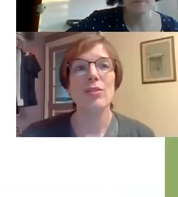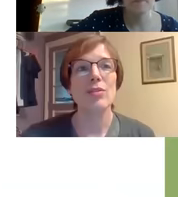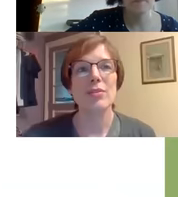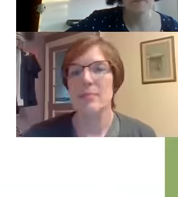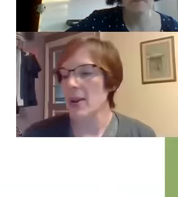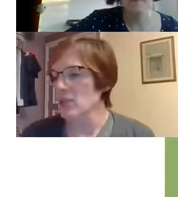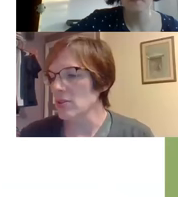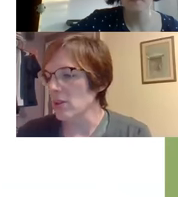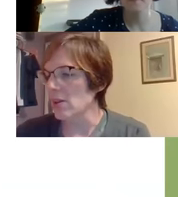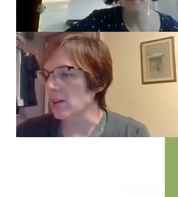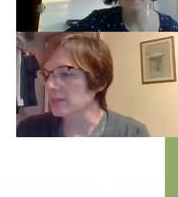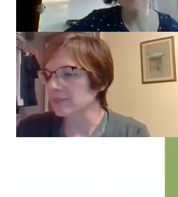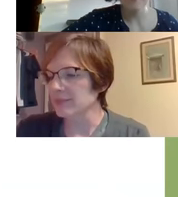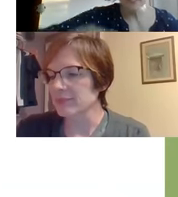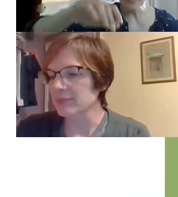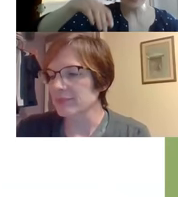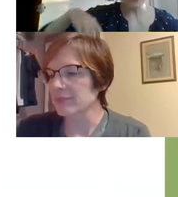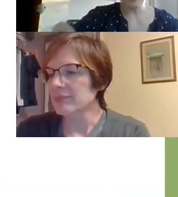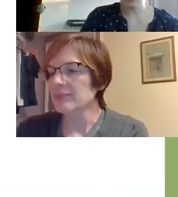Hello, my turn, huh?